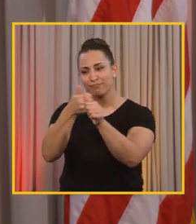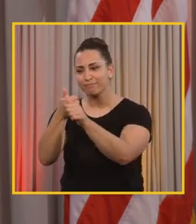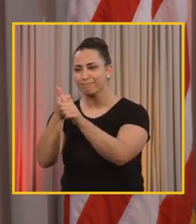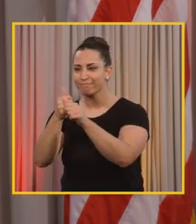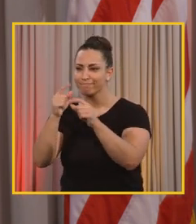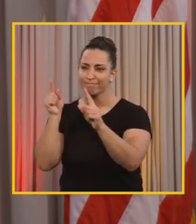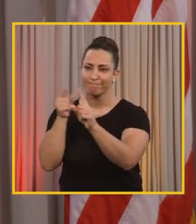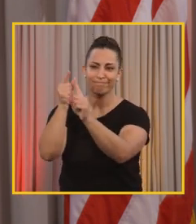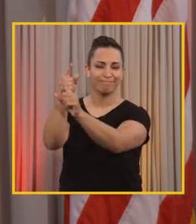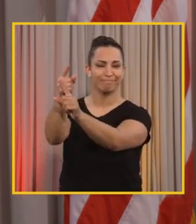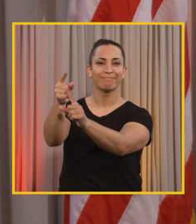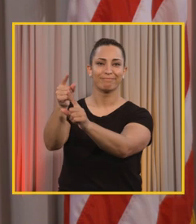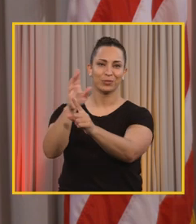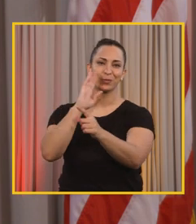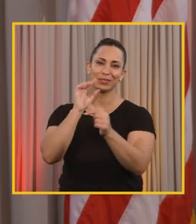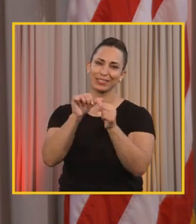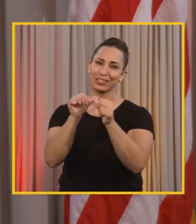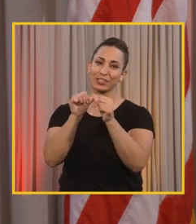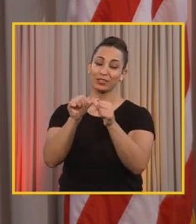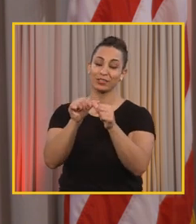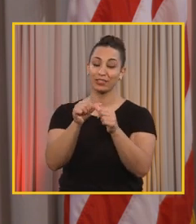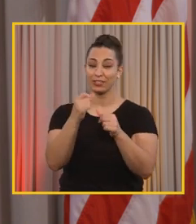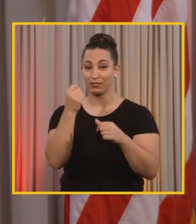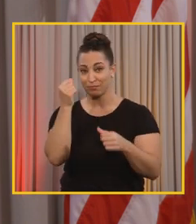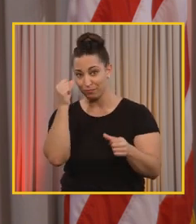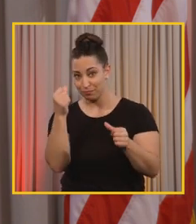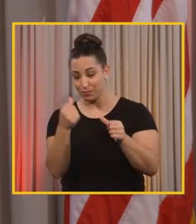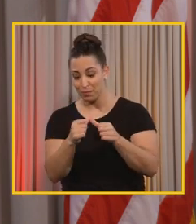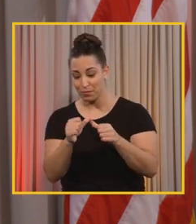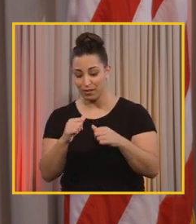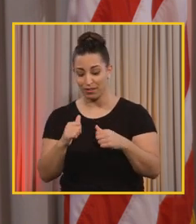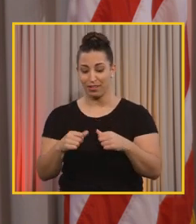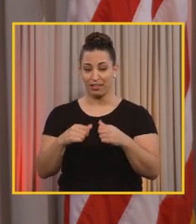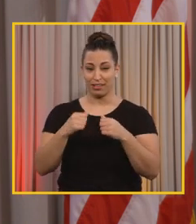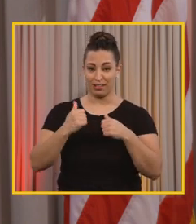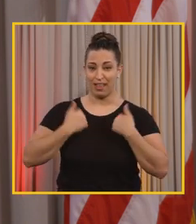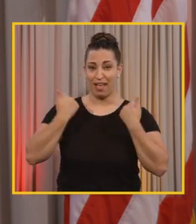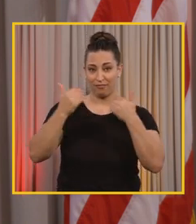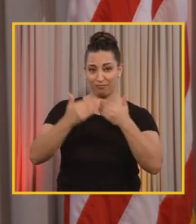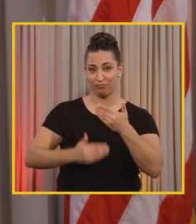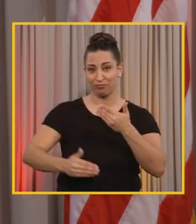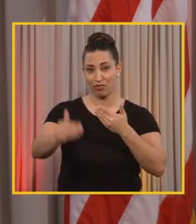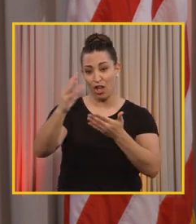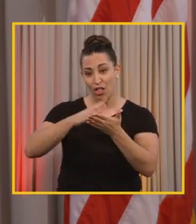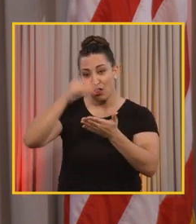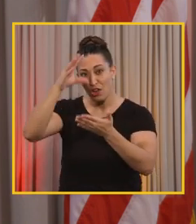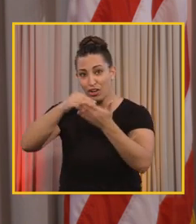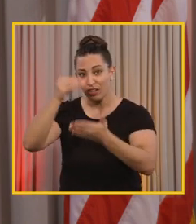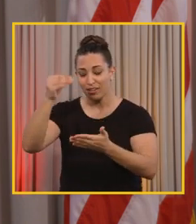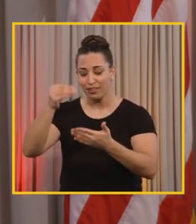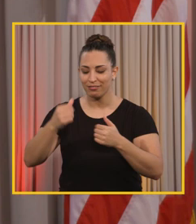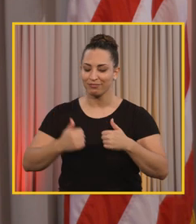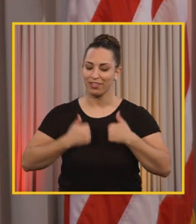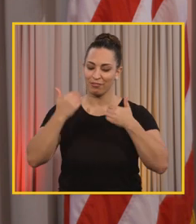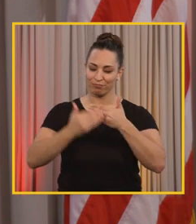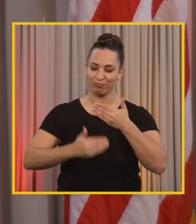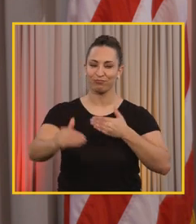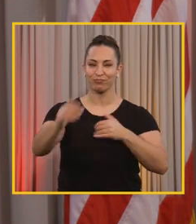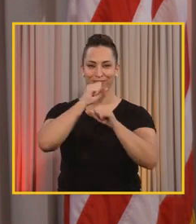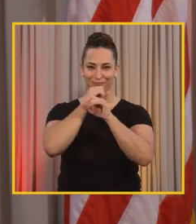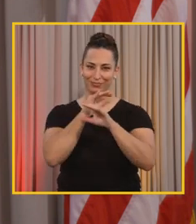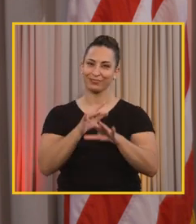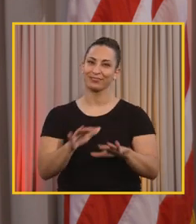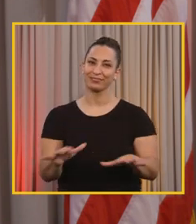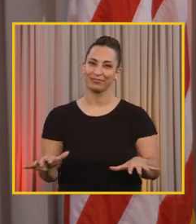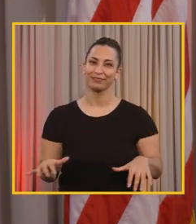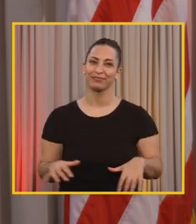job, in future educational endeavors, and on your own. Lifelong learning is